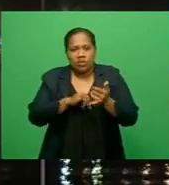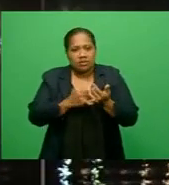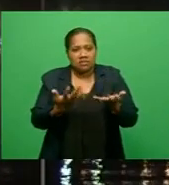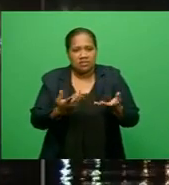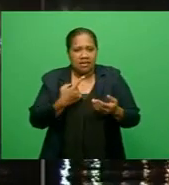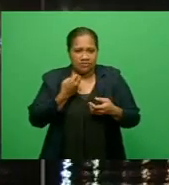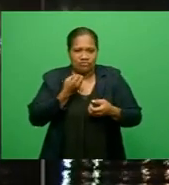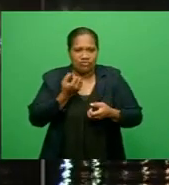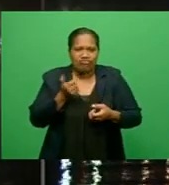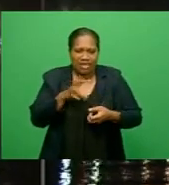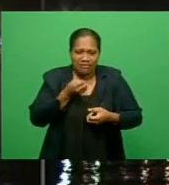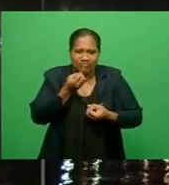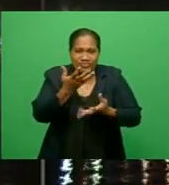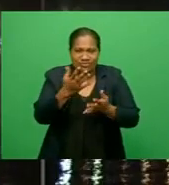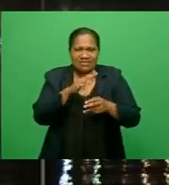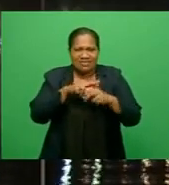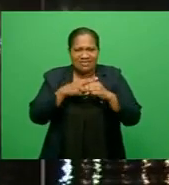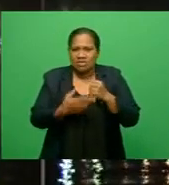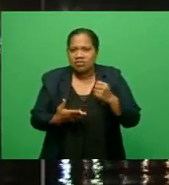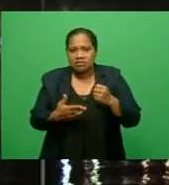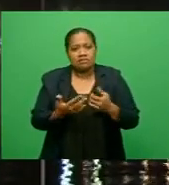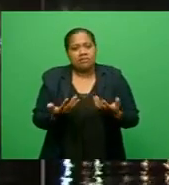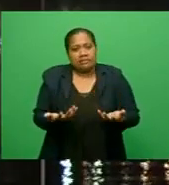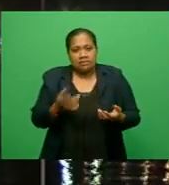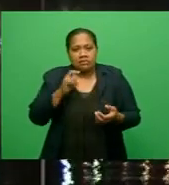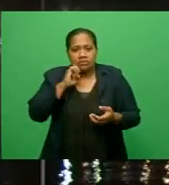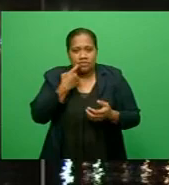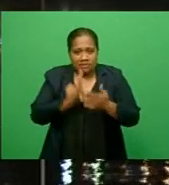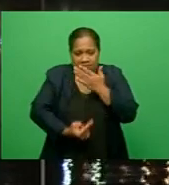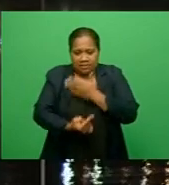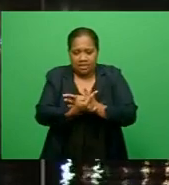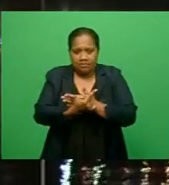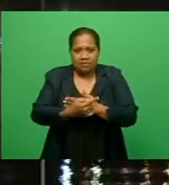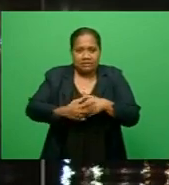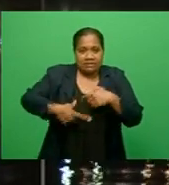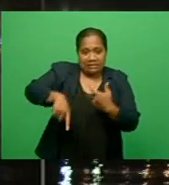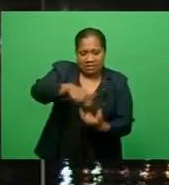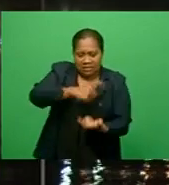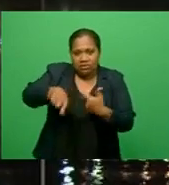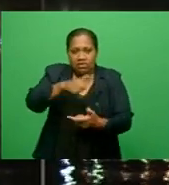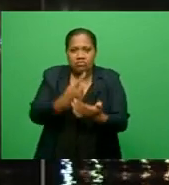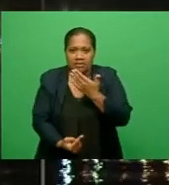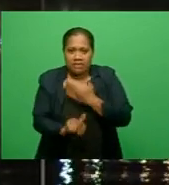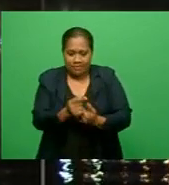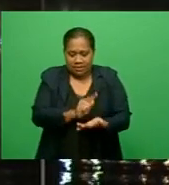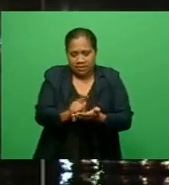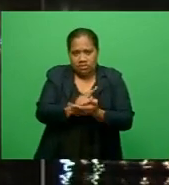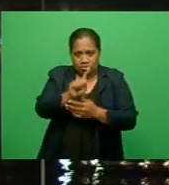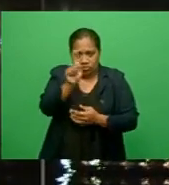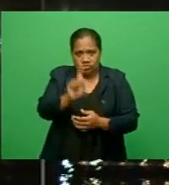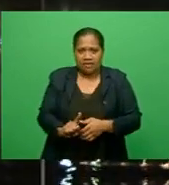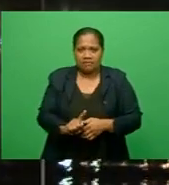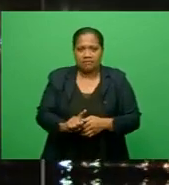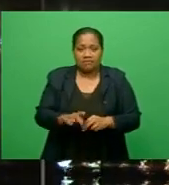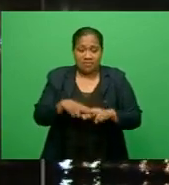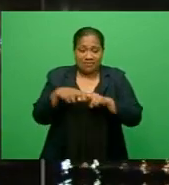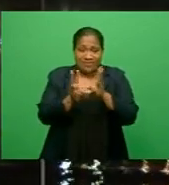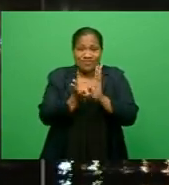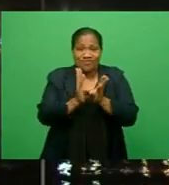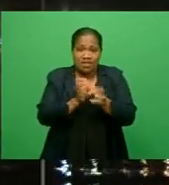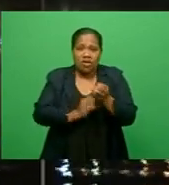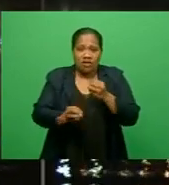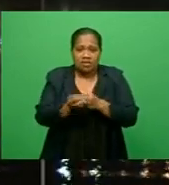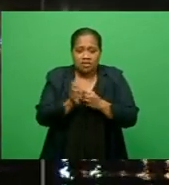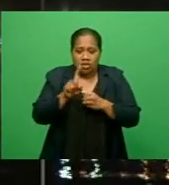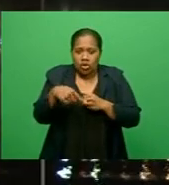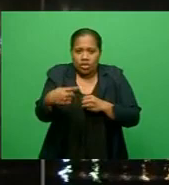mentioned earlier in the bulletin, is highly likely to intensify into a cyclone later today as the Fiji Met Office continues to track its